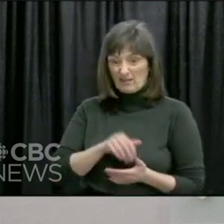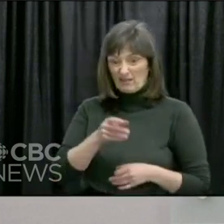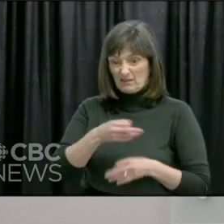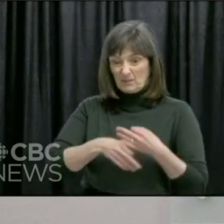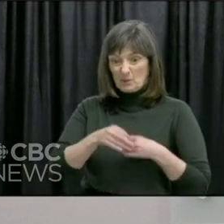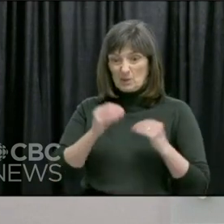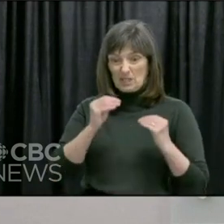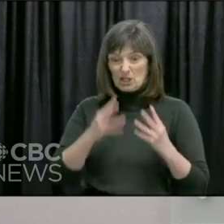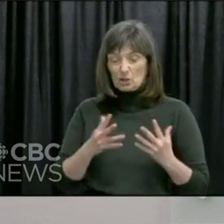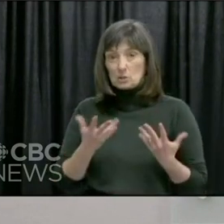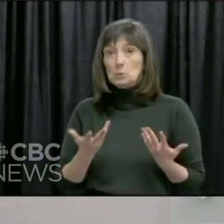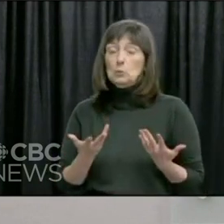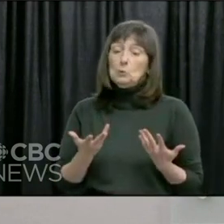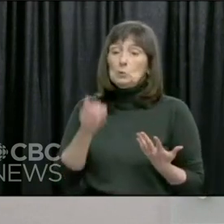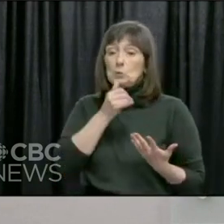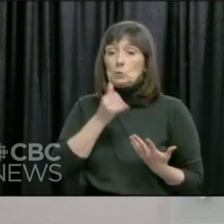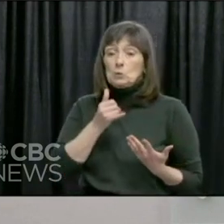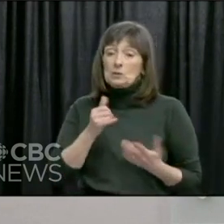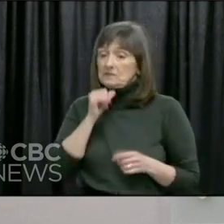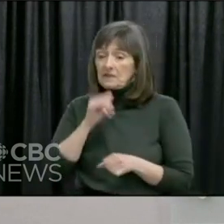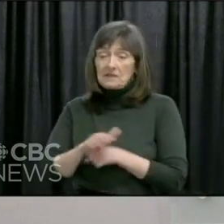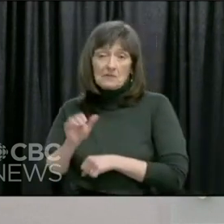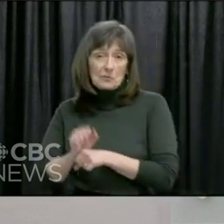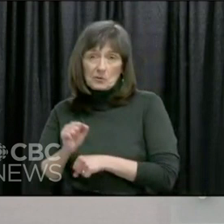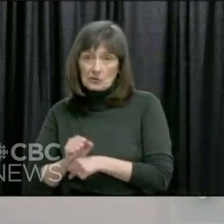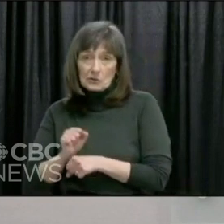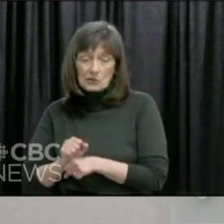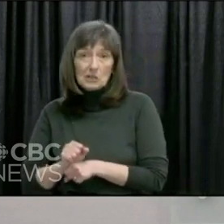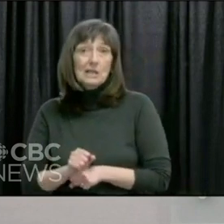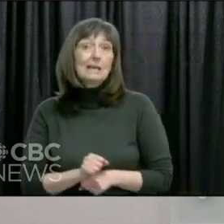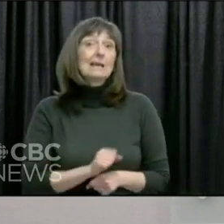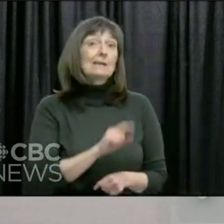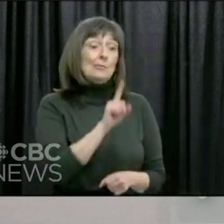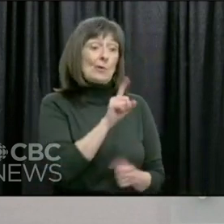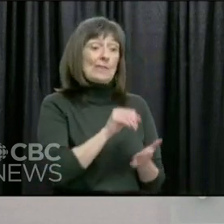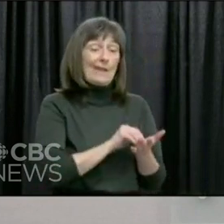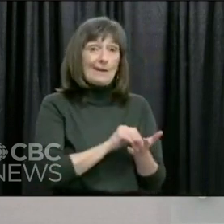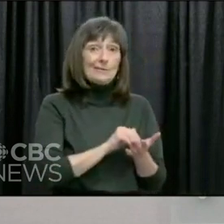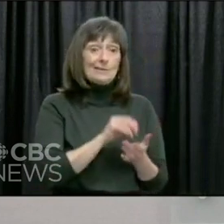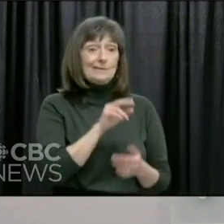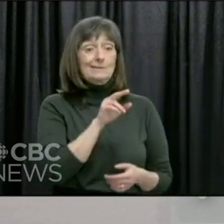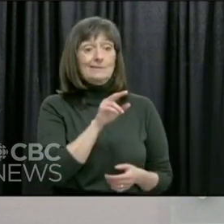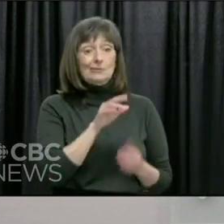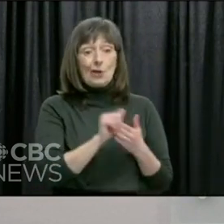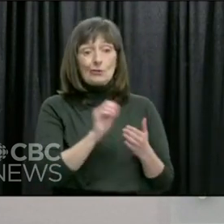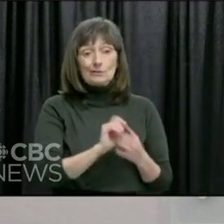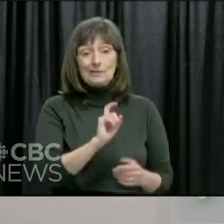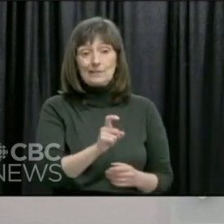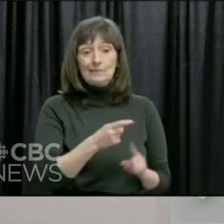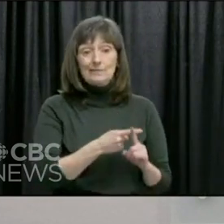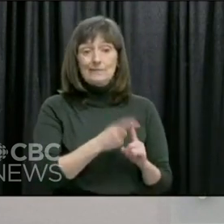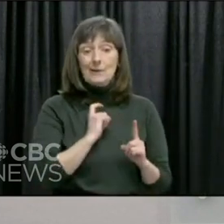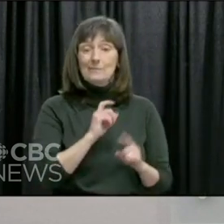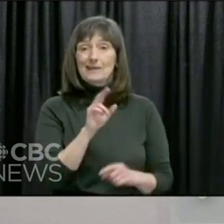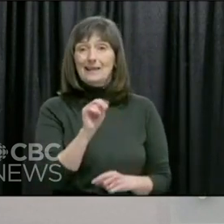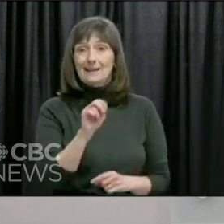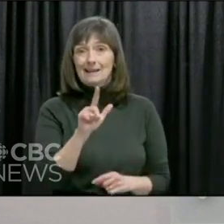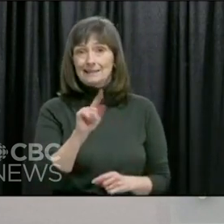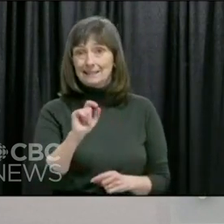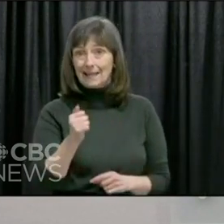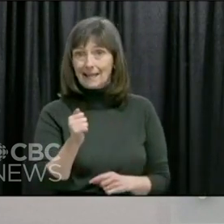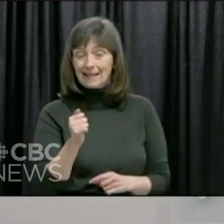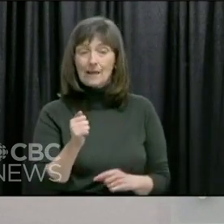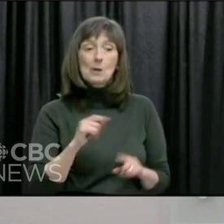say they were paid a one-time $625 payment benefit from the NLTA, but the government would not match that. What do you say to